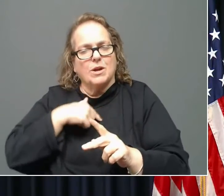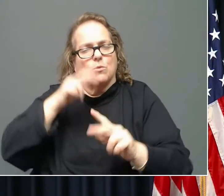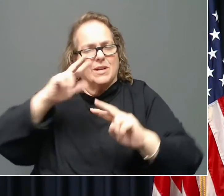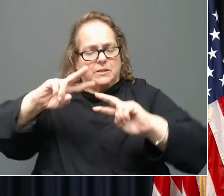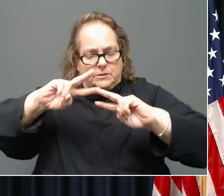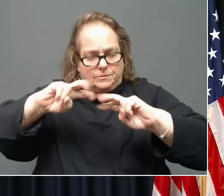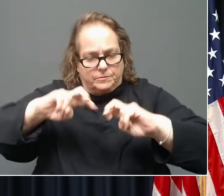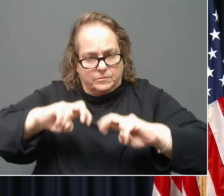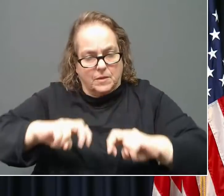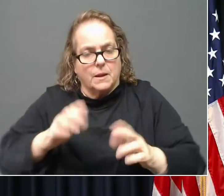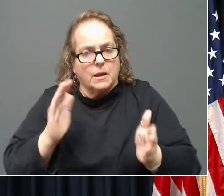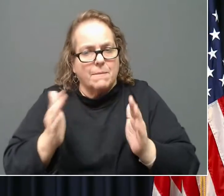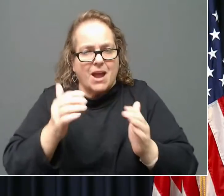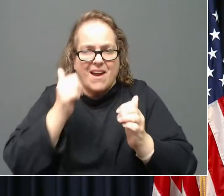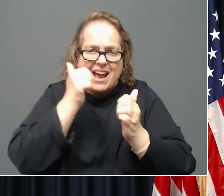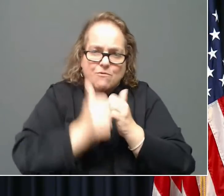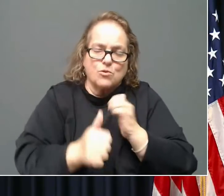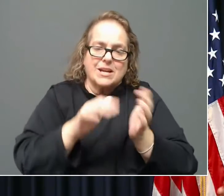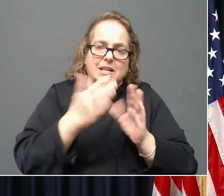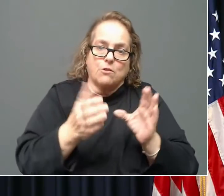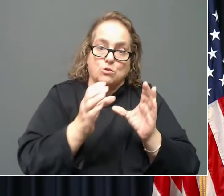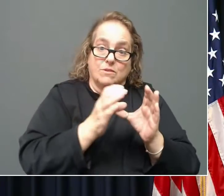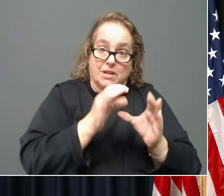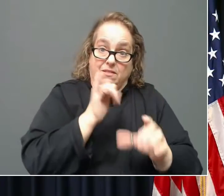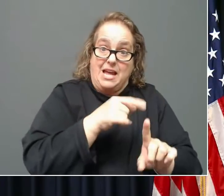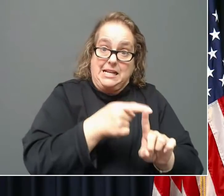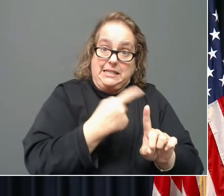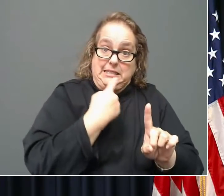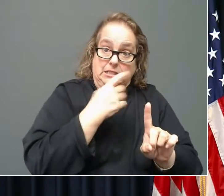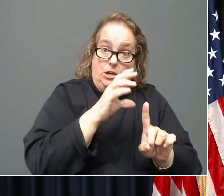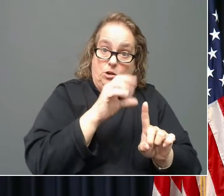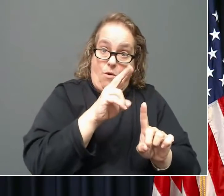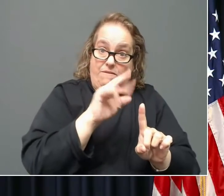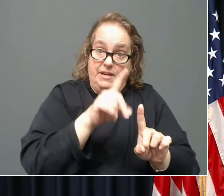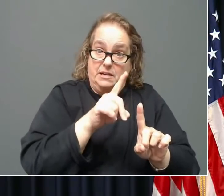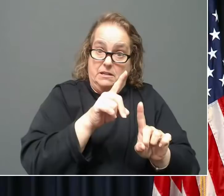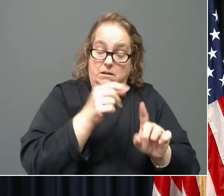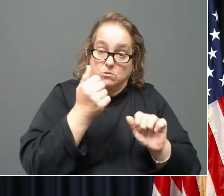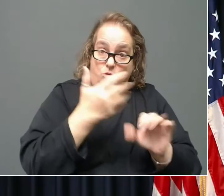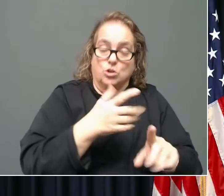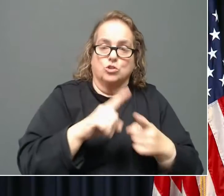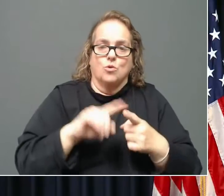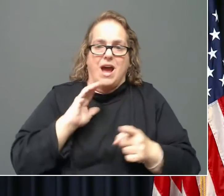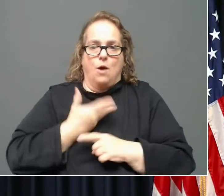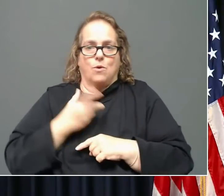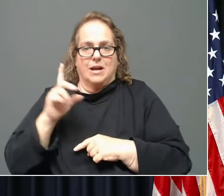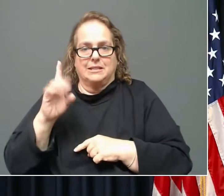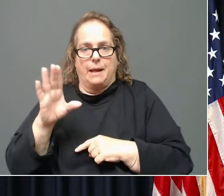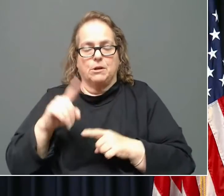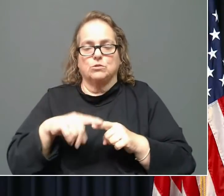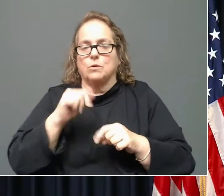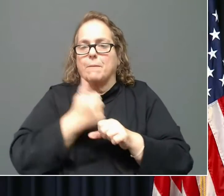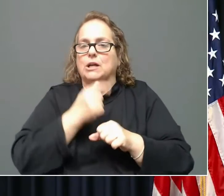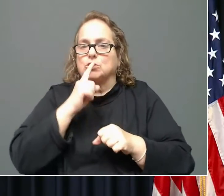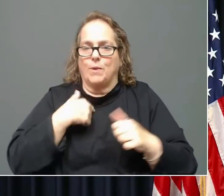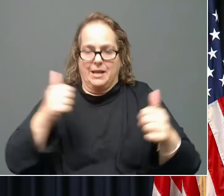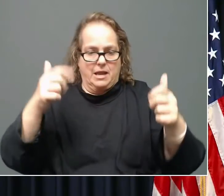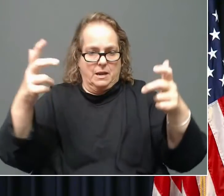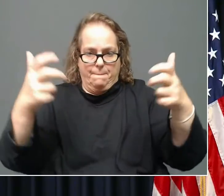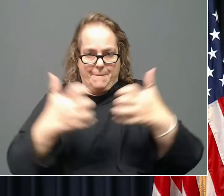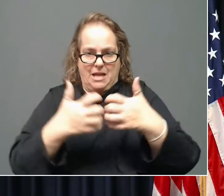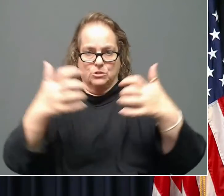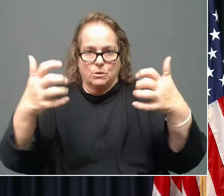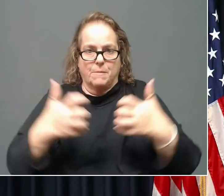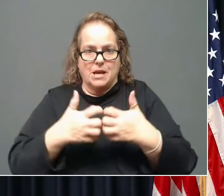certificate that lists COVID as a cause to our database to see if we can match it up with a reported death.